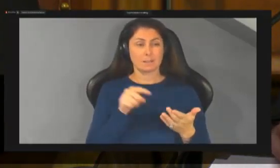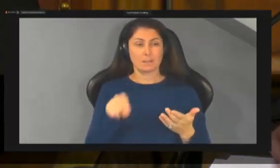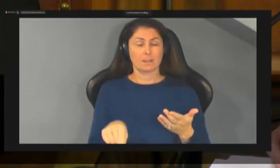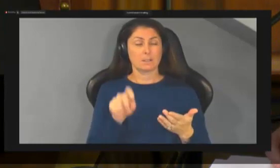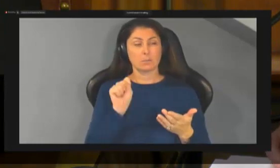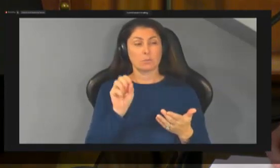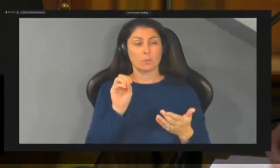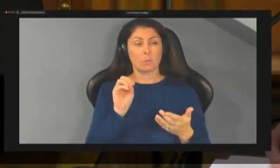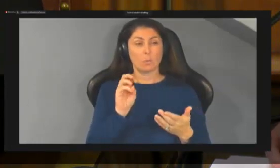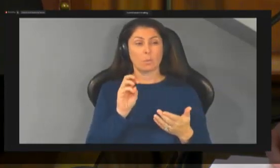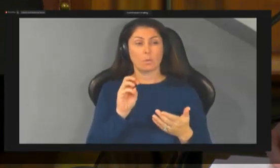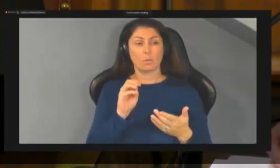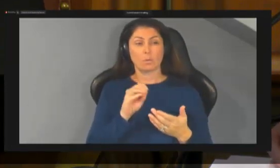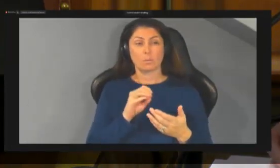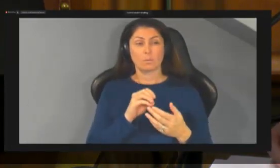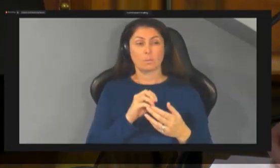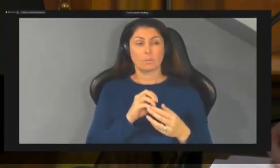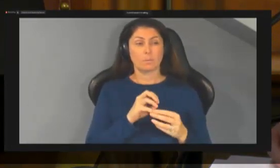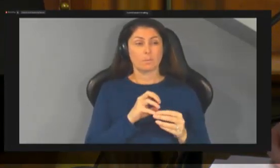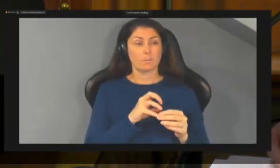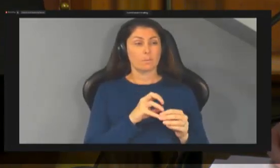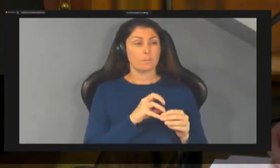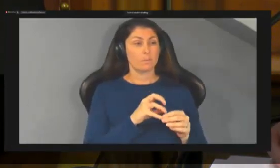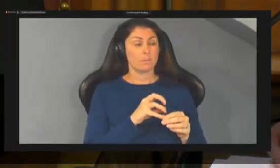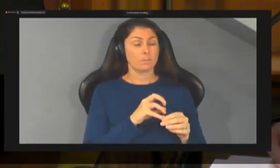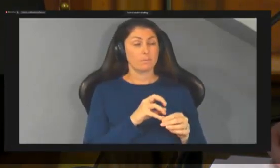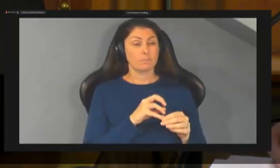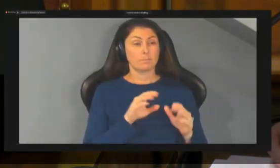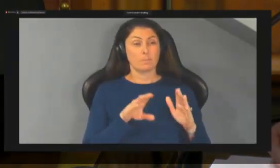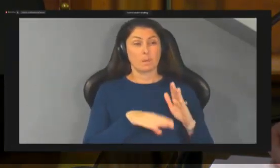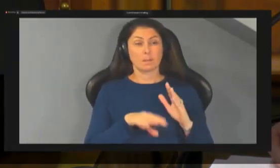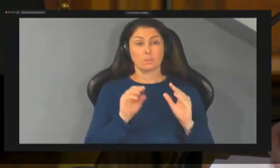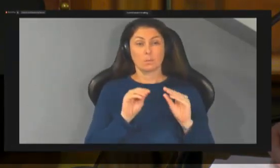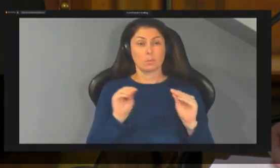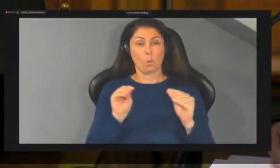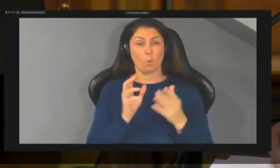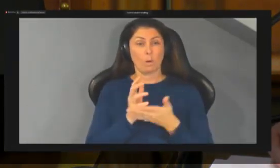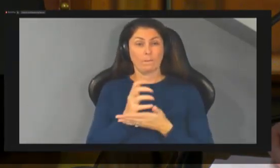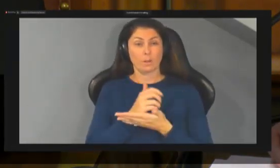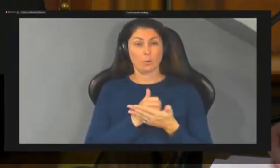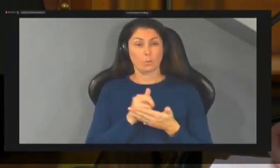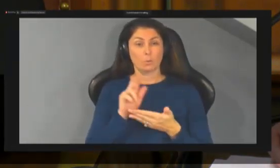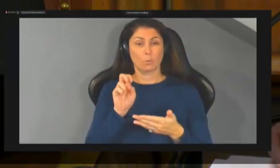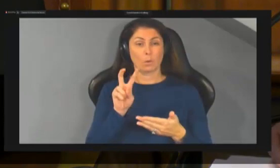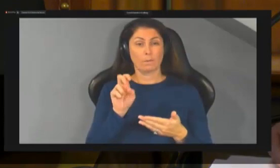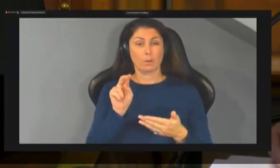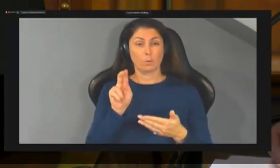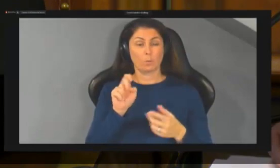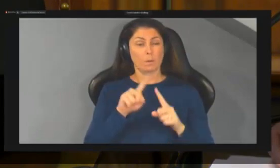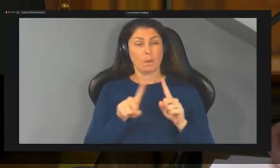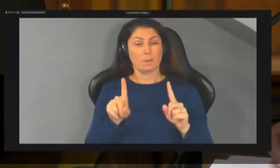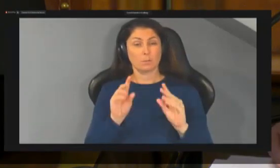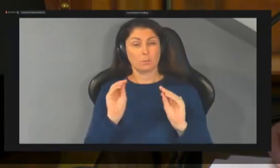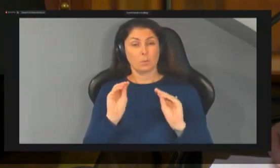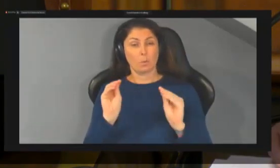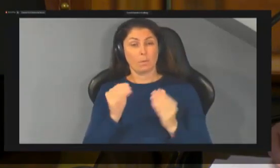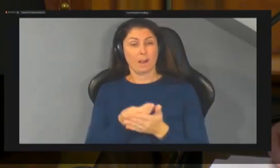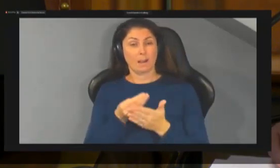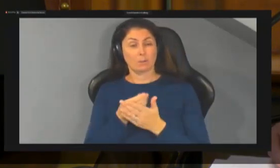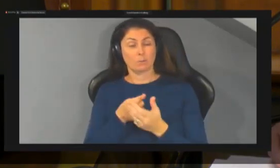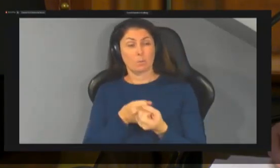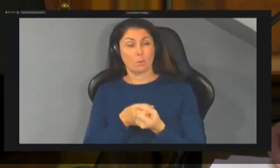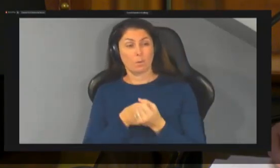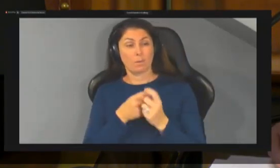there's basically no revenue. But there's also no financial support from the